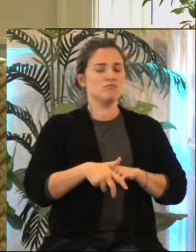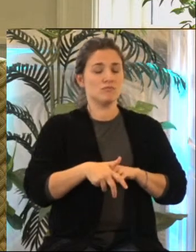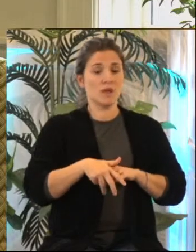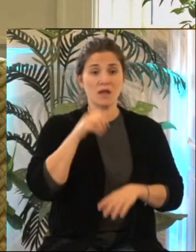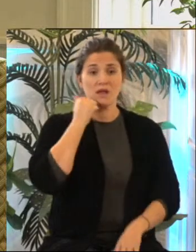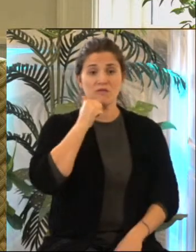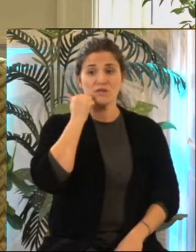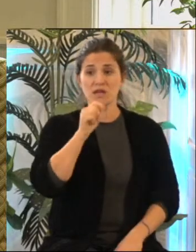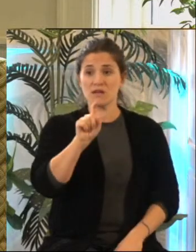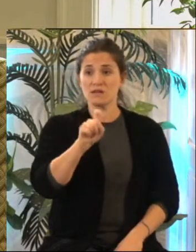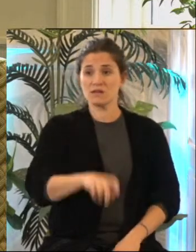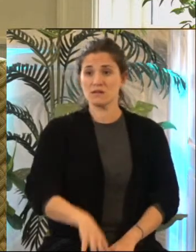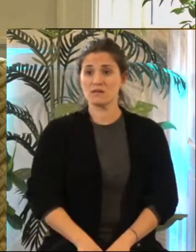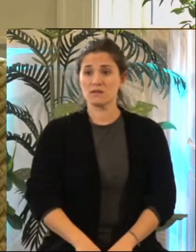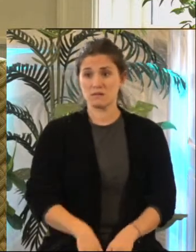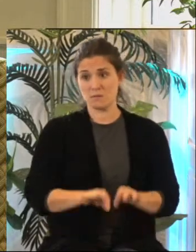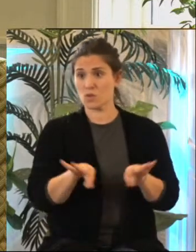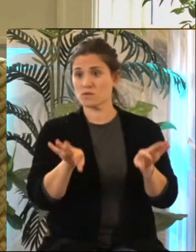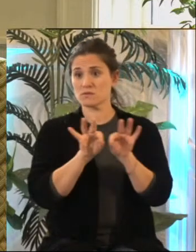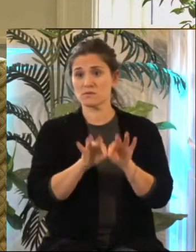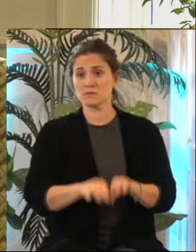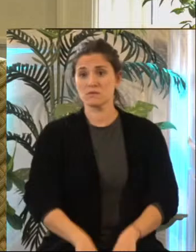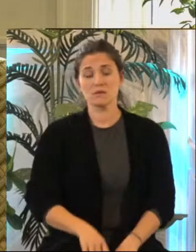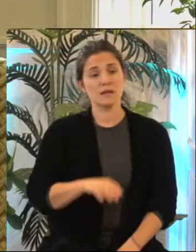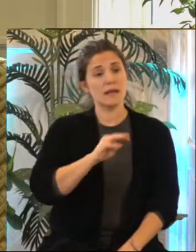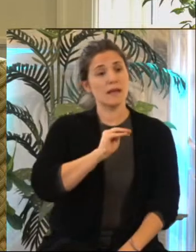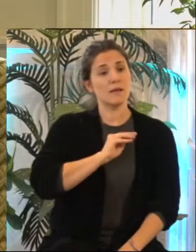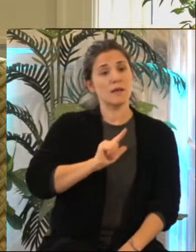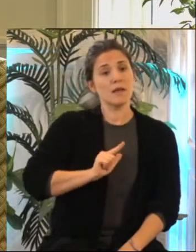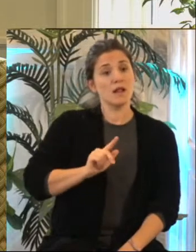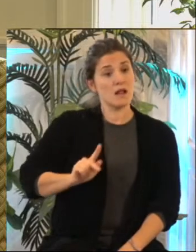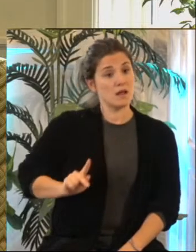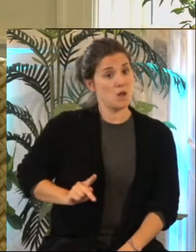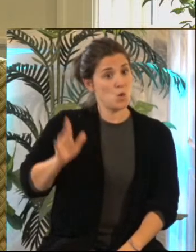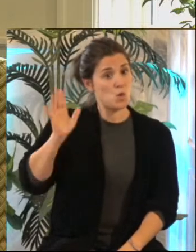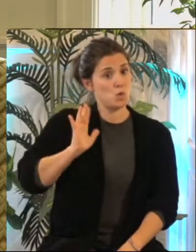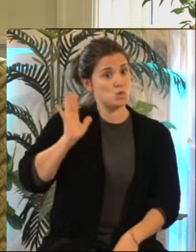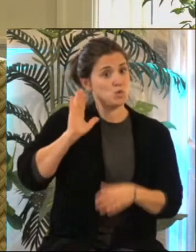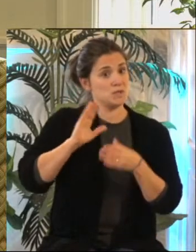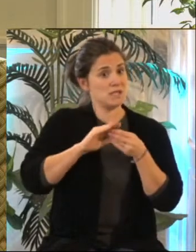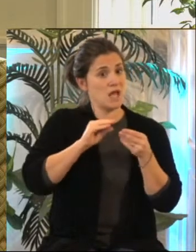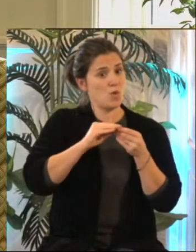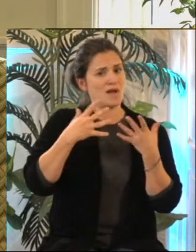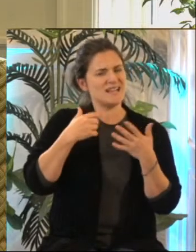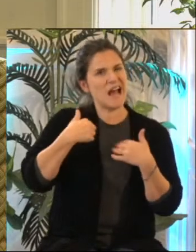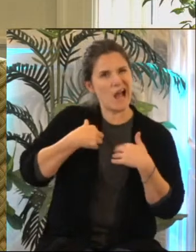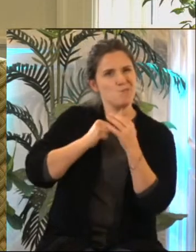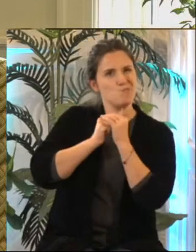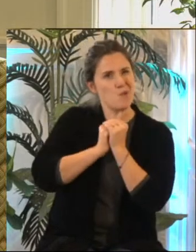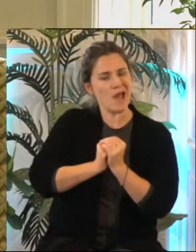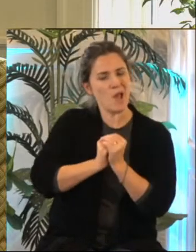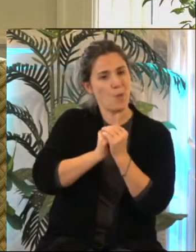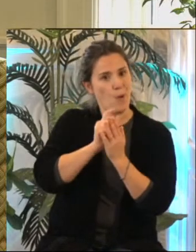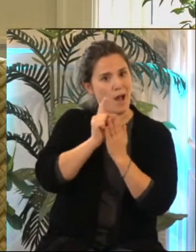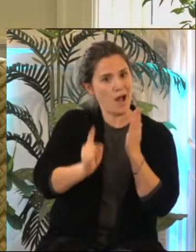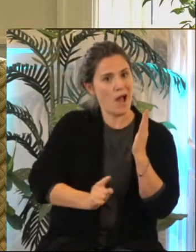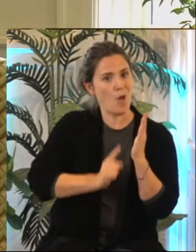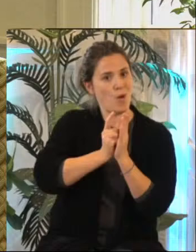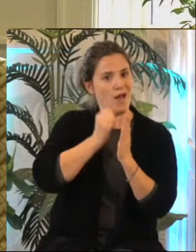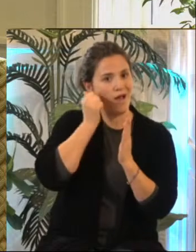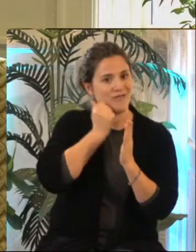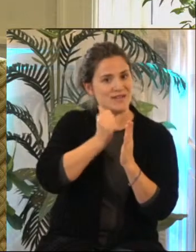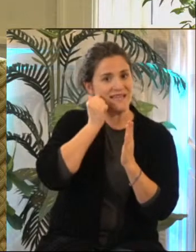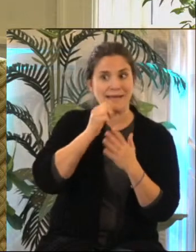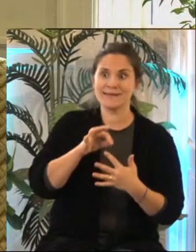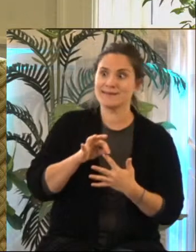fact, Dr. King used to say, I pray 1 hour a day, every day, except when when I'm really busy and I got a